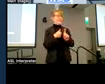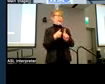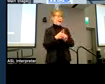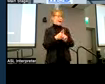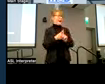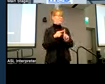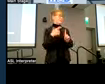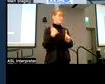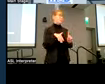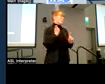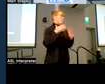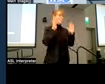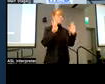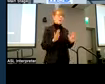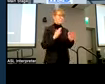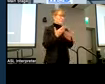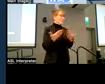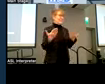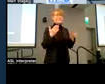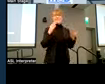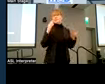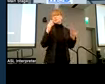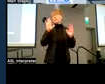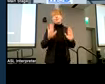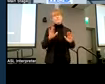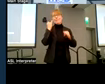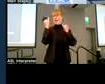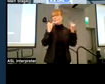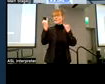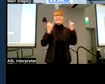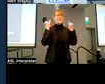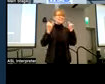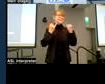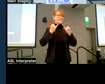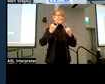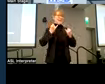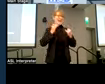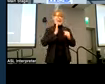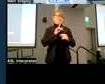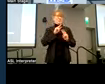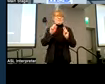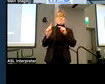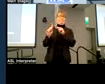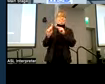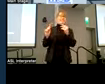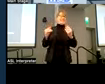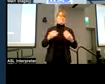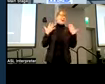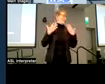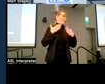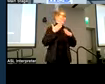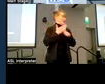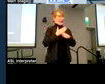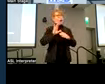things in this space. He's got wonderful ideas. And I'm just so inspired to share his